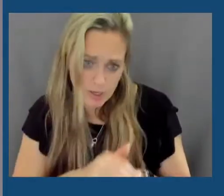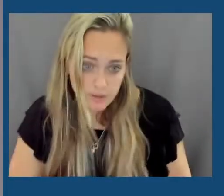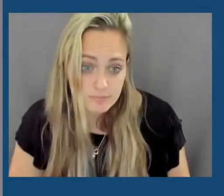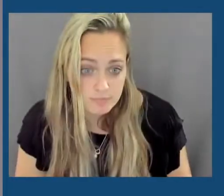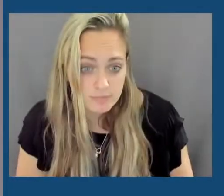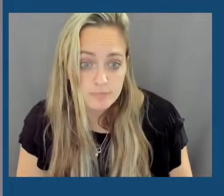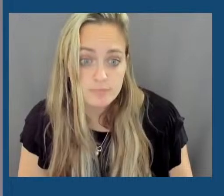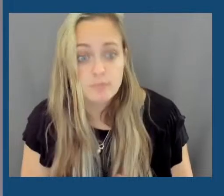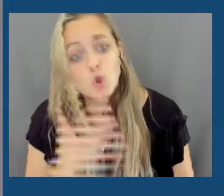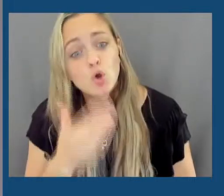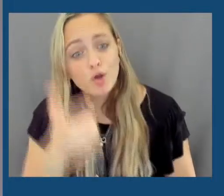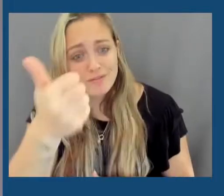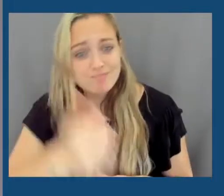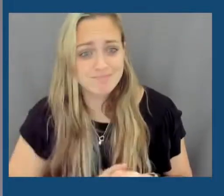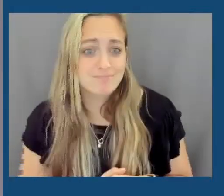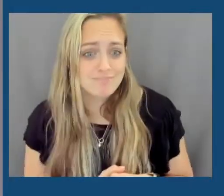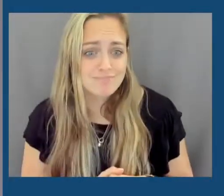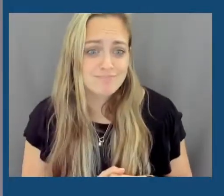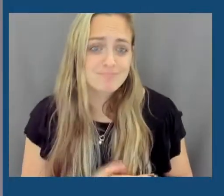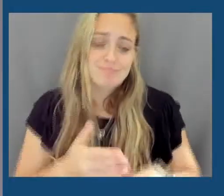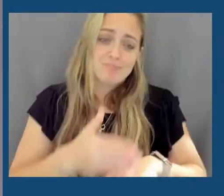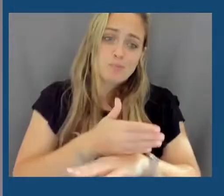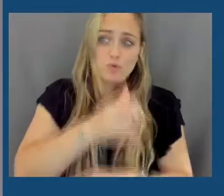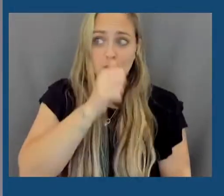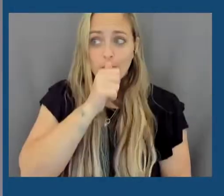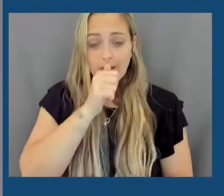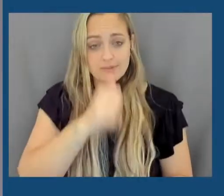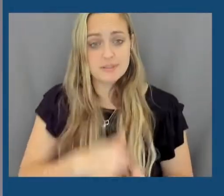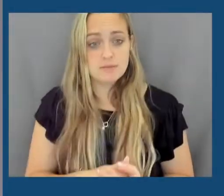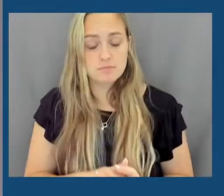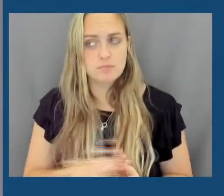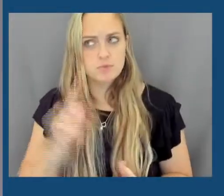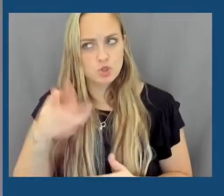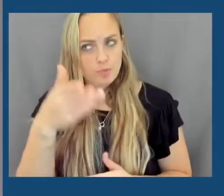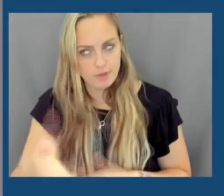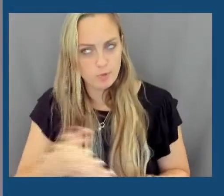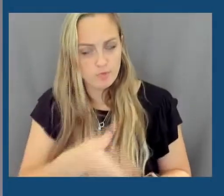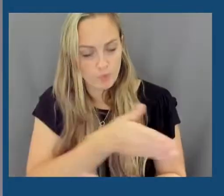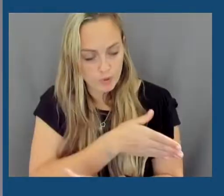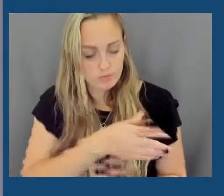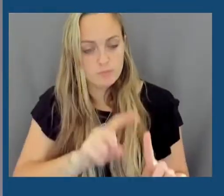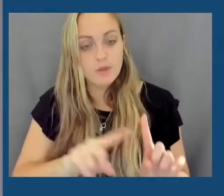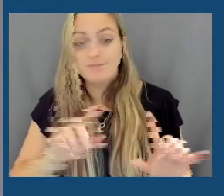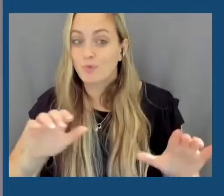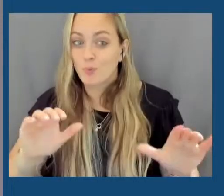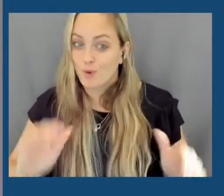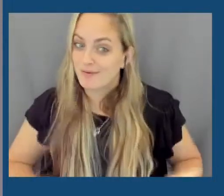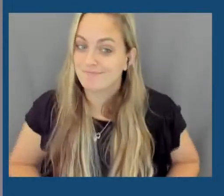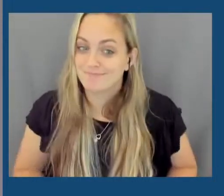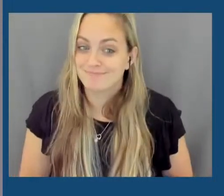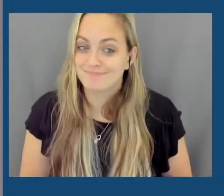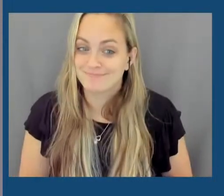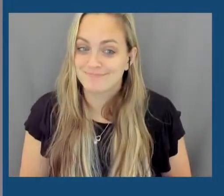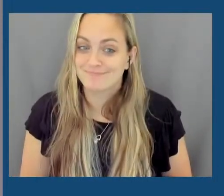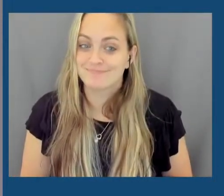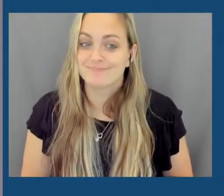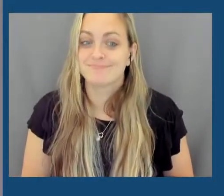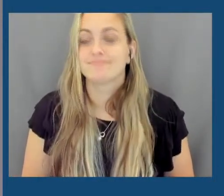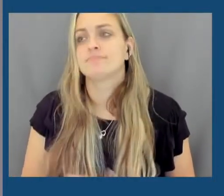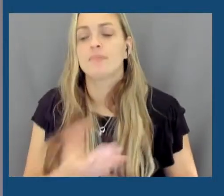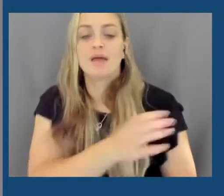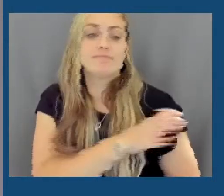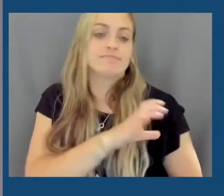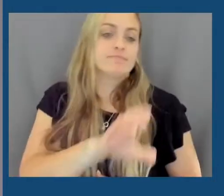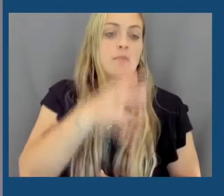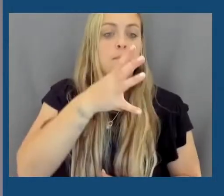good. That's good. Improve their privacy. Should have been there all along, but welcome. And also empowering parents to be able to have an